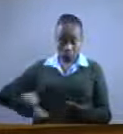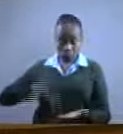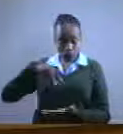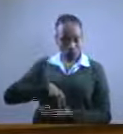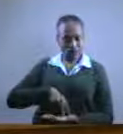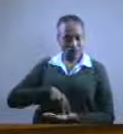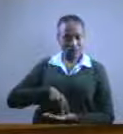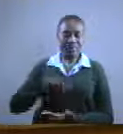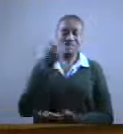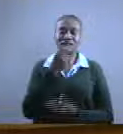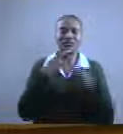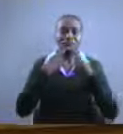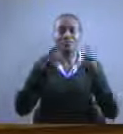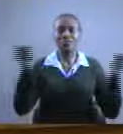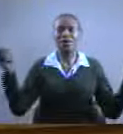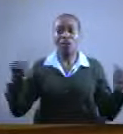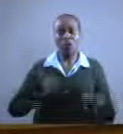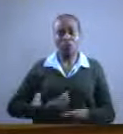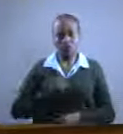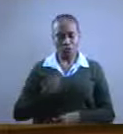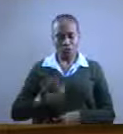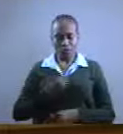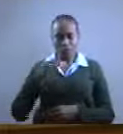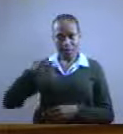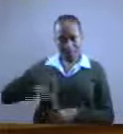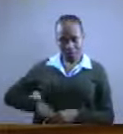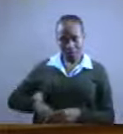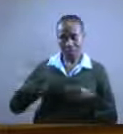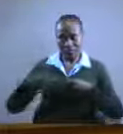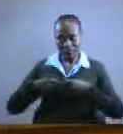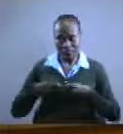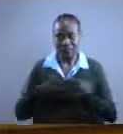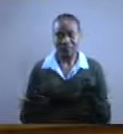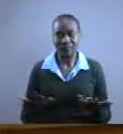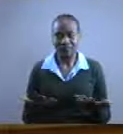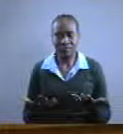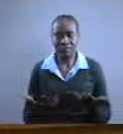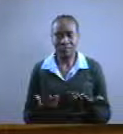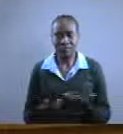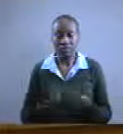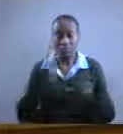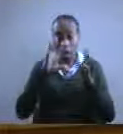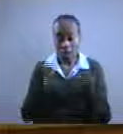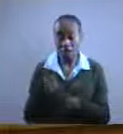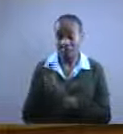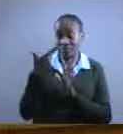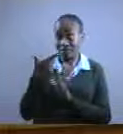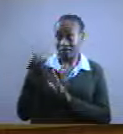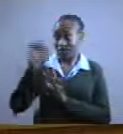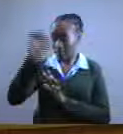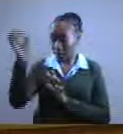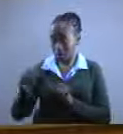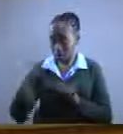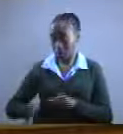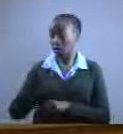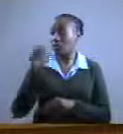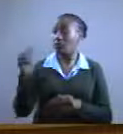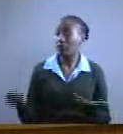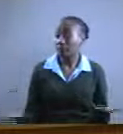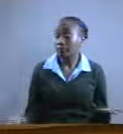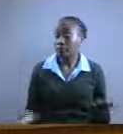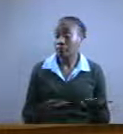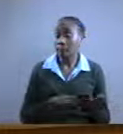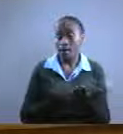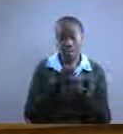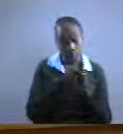subsidy, an intervention to help reduce the cost of hiring young people who make up 70% of the unemployed. The policy document